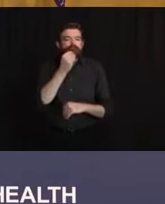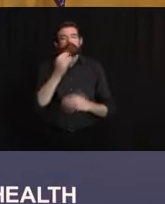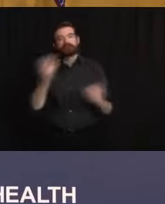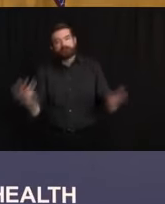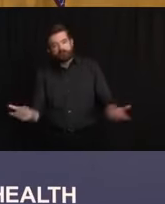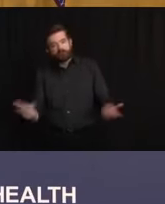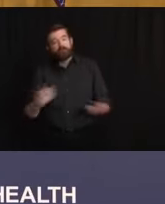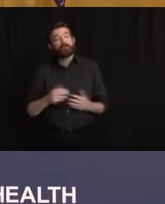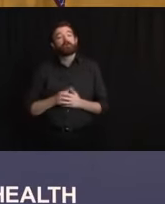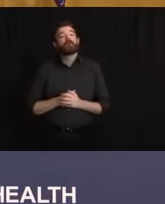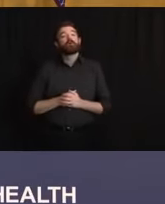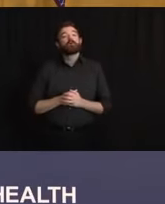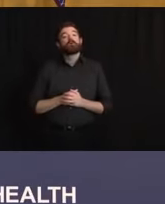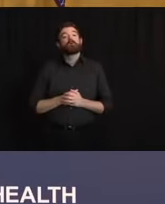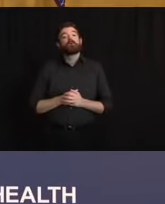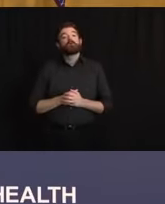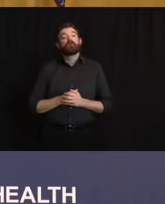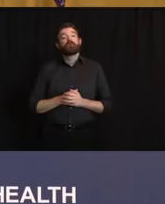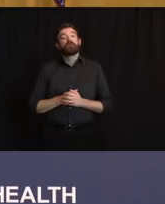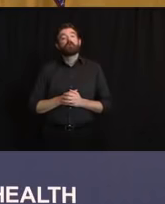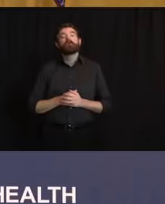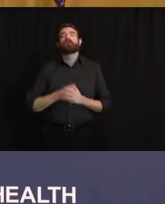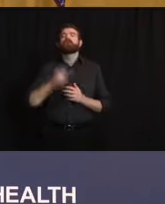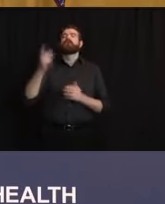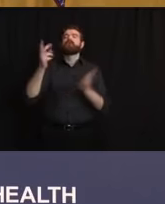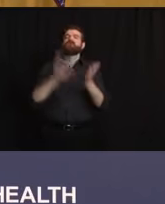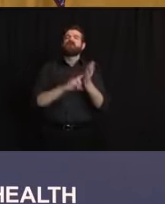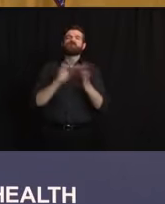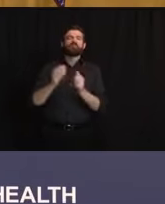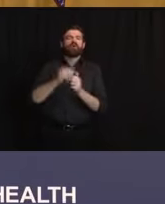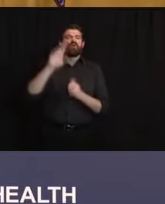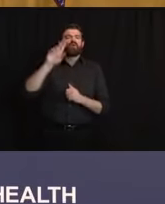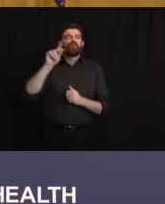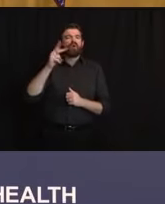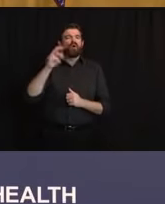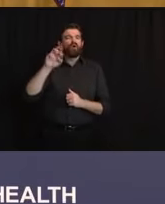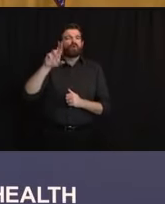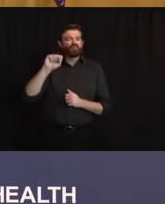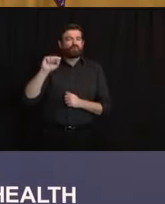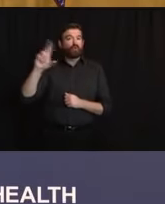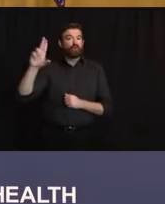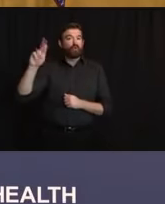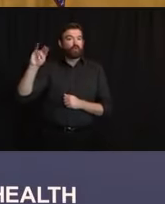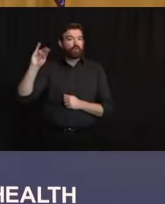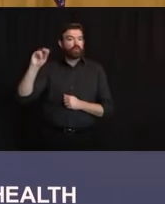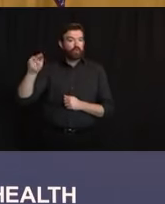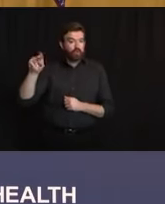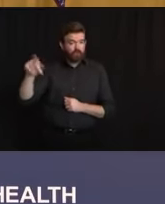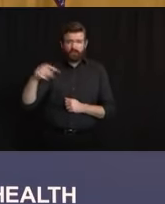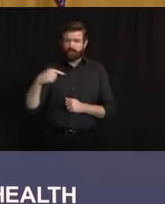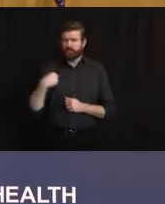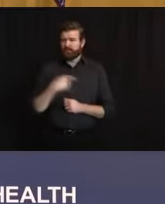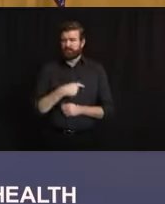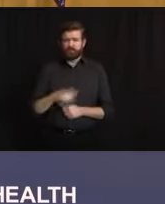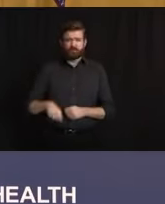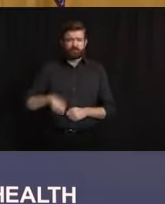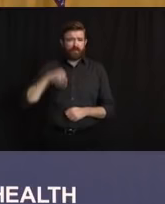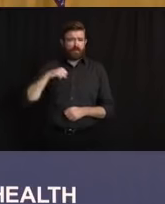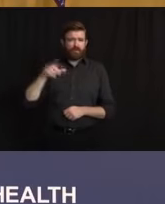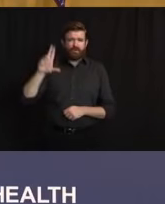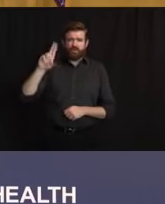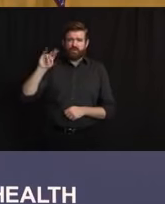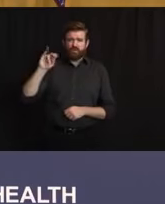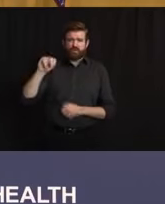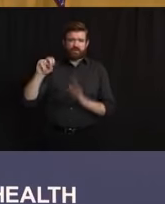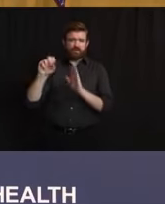there's no state prouder of its union heritage than we are, whether it's in law enforcement, whether it's in higher education, whether it's in healthcare,